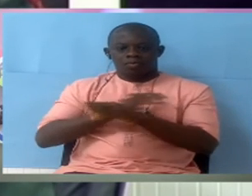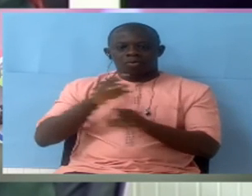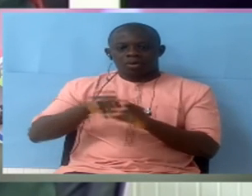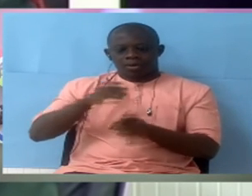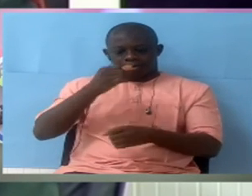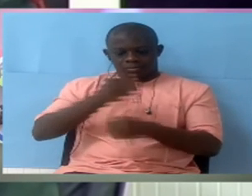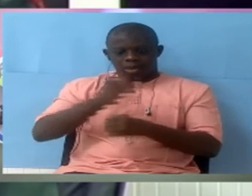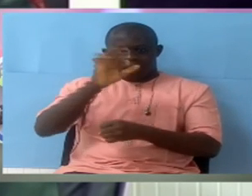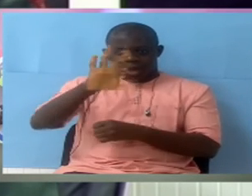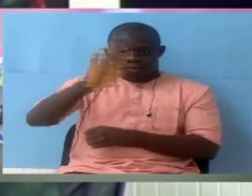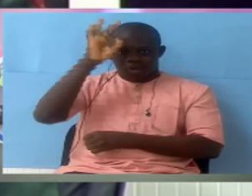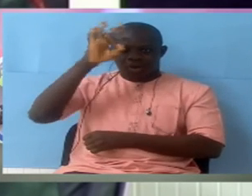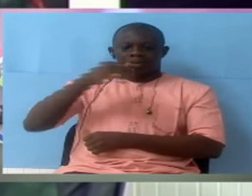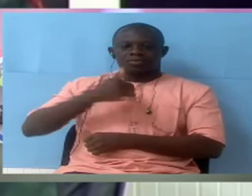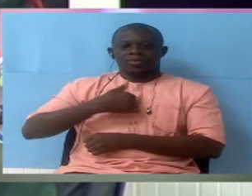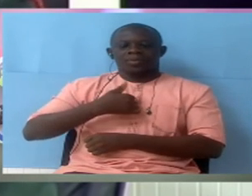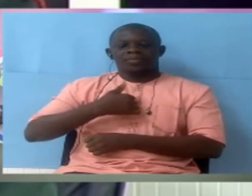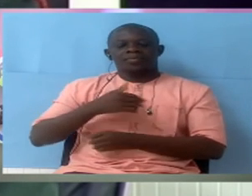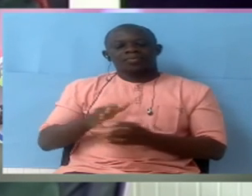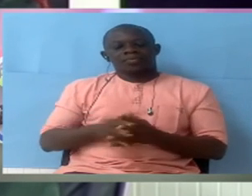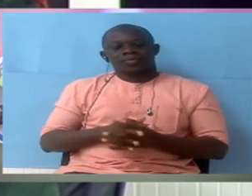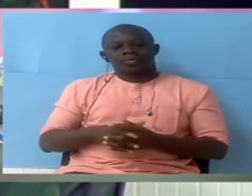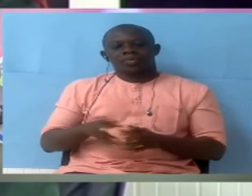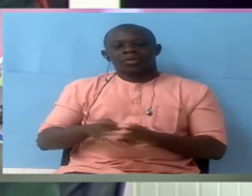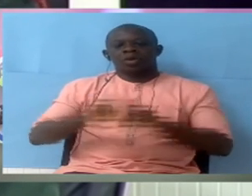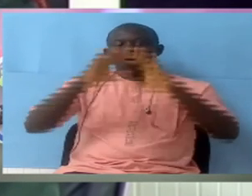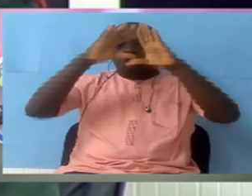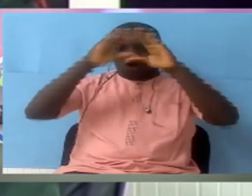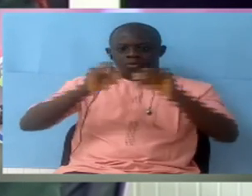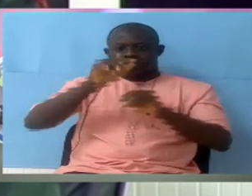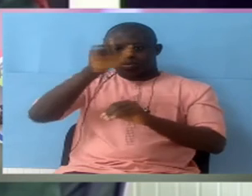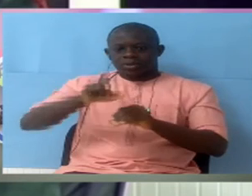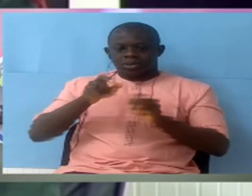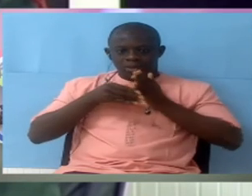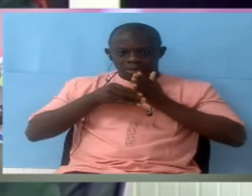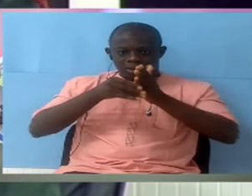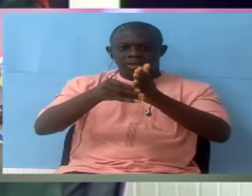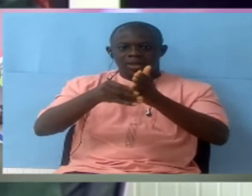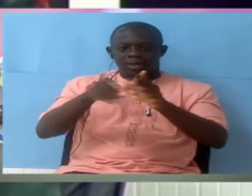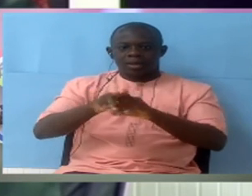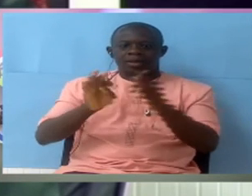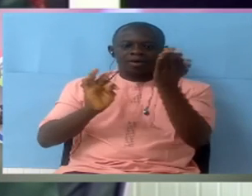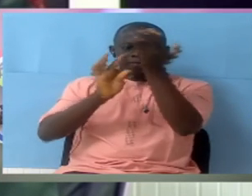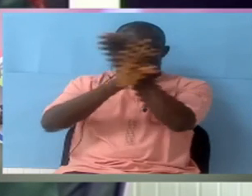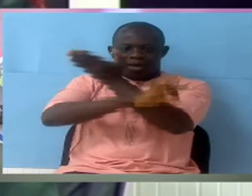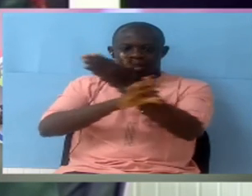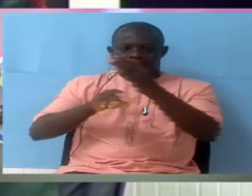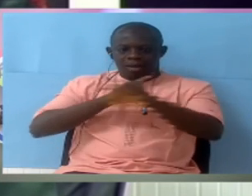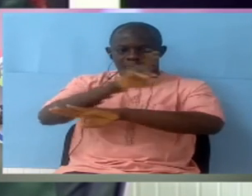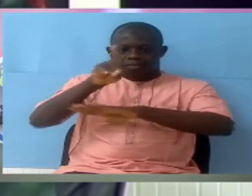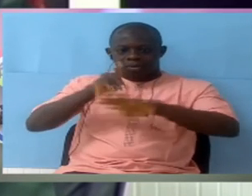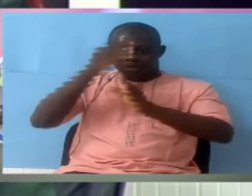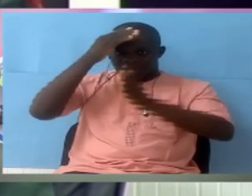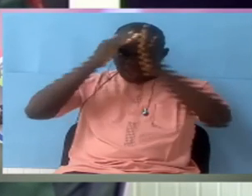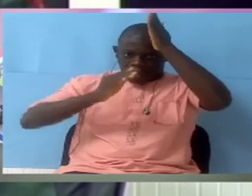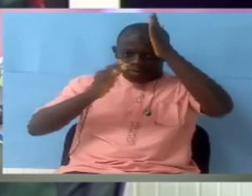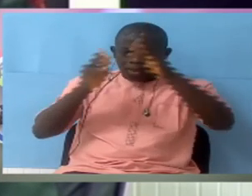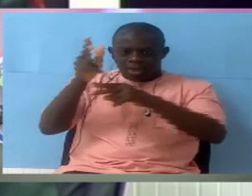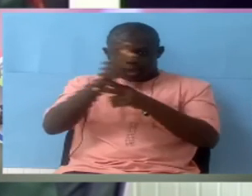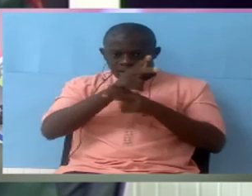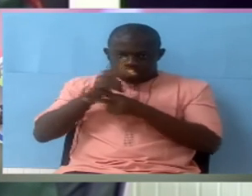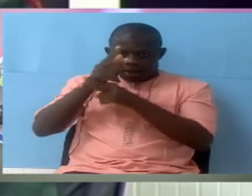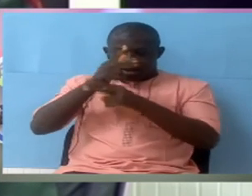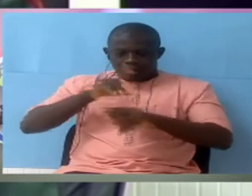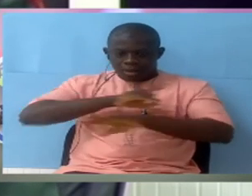appointed. Ci lañ ma dal di tan. Officer commanding Fajara Barracks Guards Battalion. Def ma nak ma jité Fajara Barracks